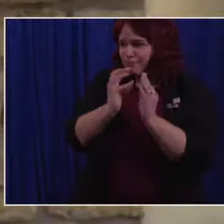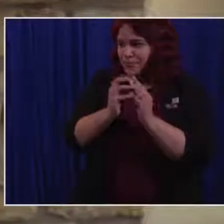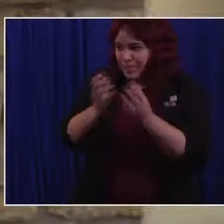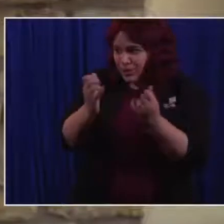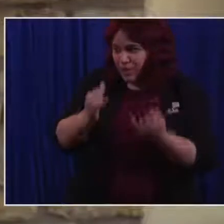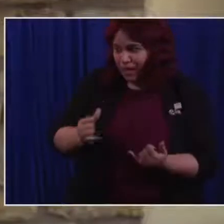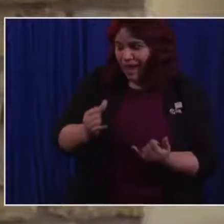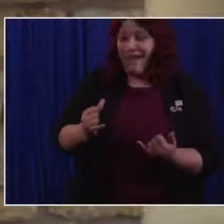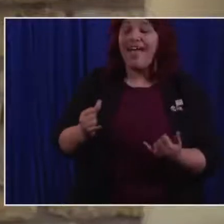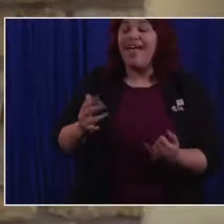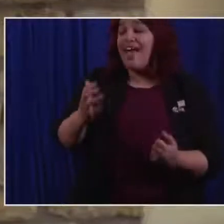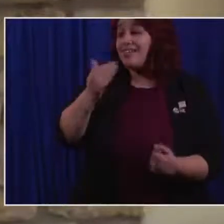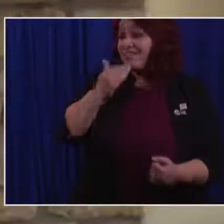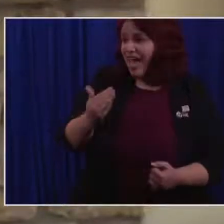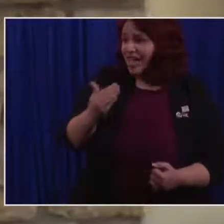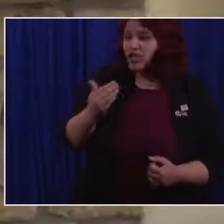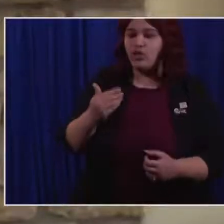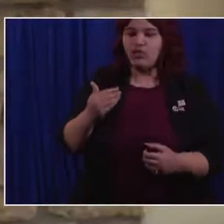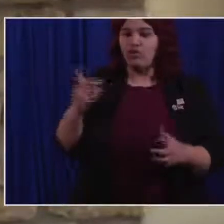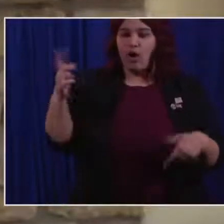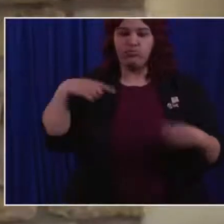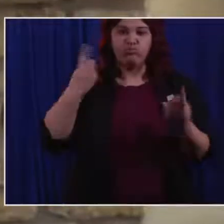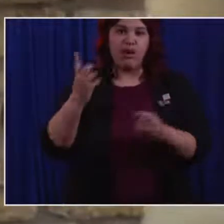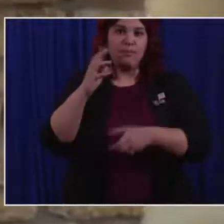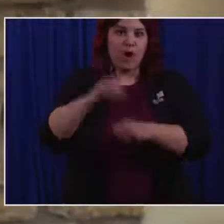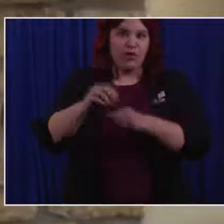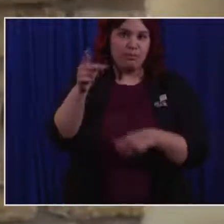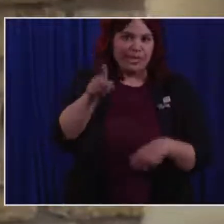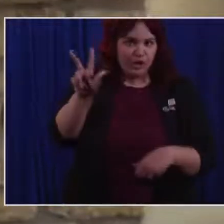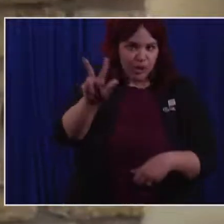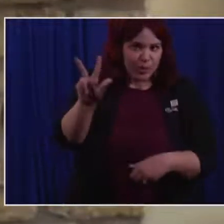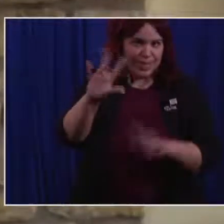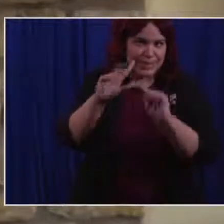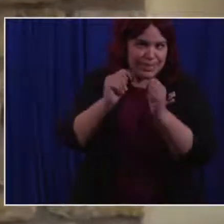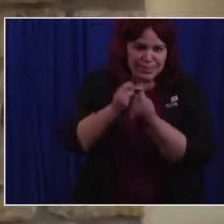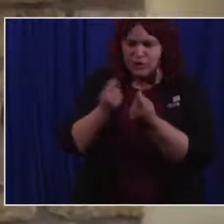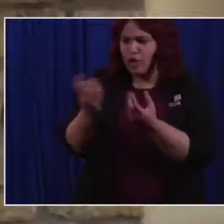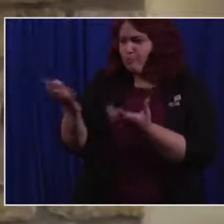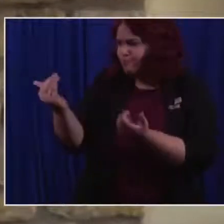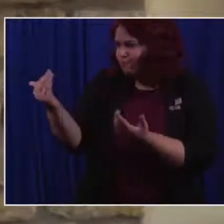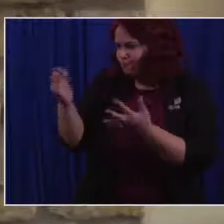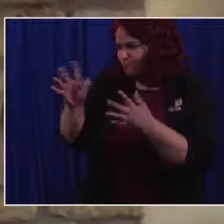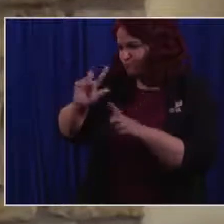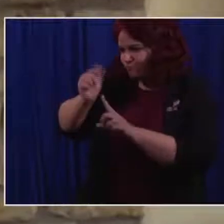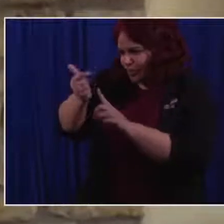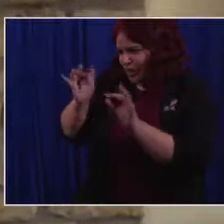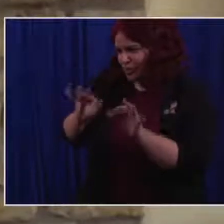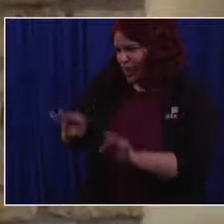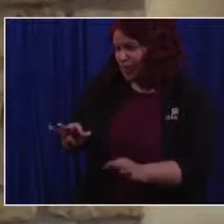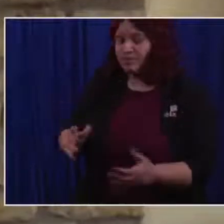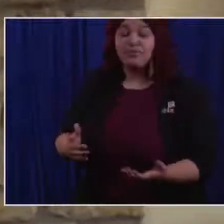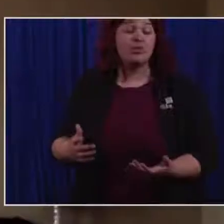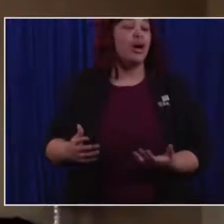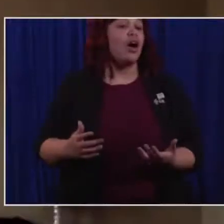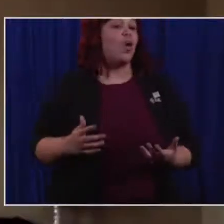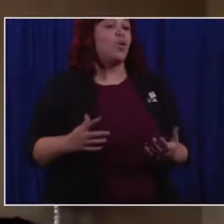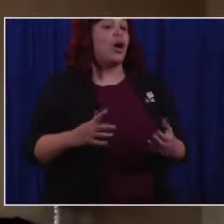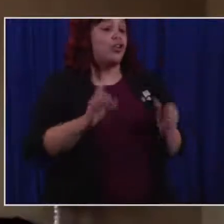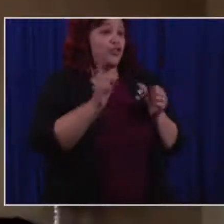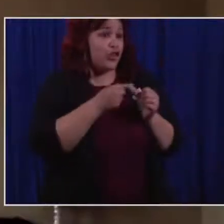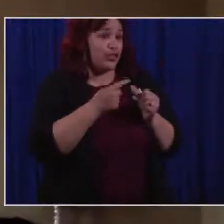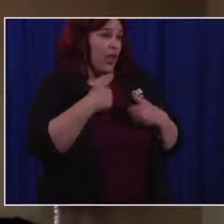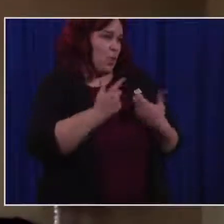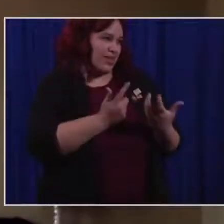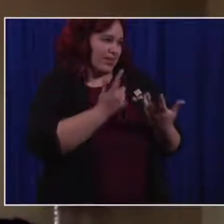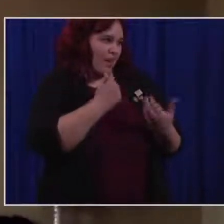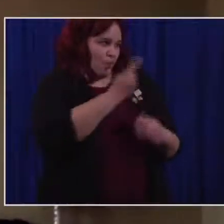for being on this team and actually leading this team. So how's it going? Well, Governor, first of all, thank you very much. It's an